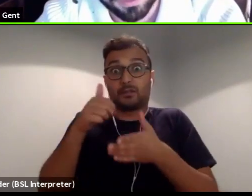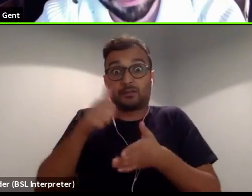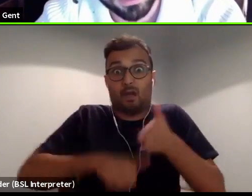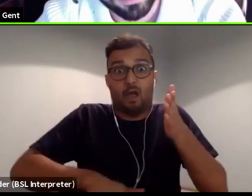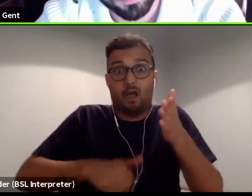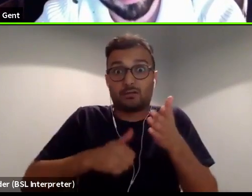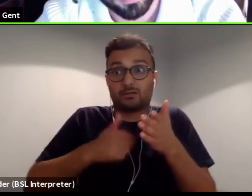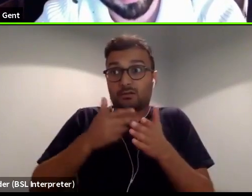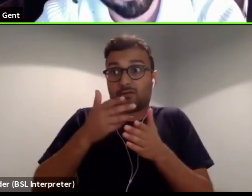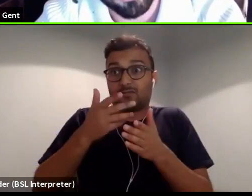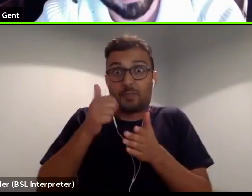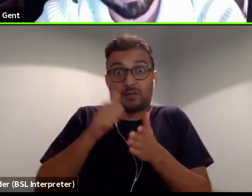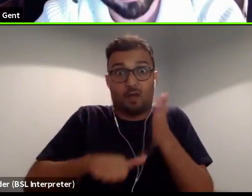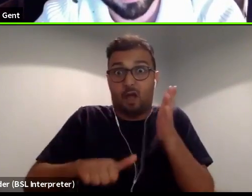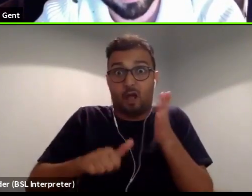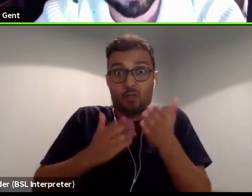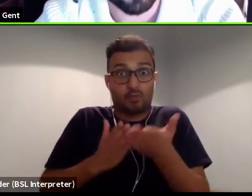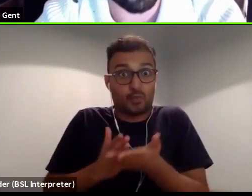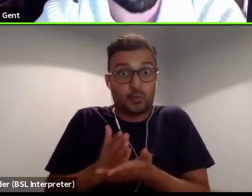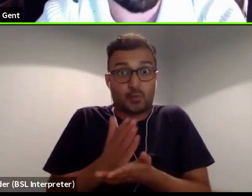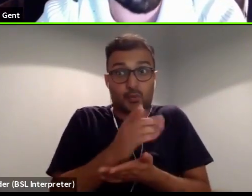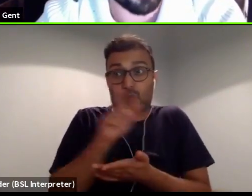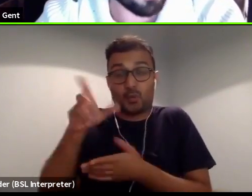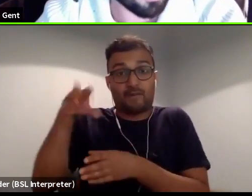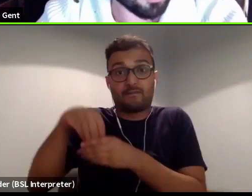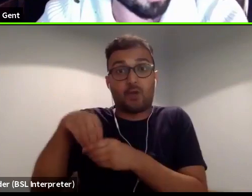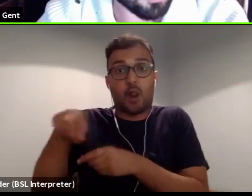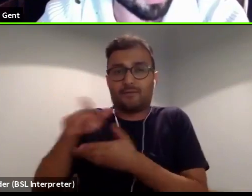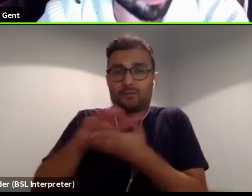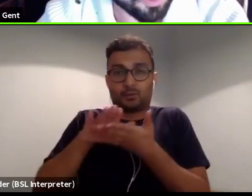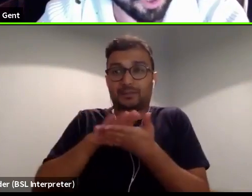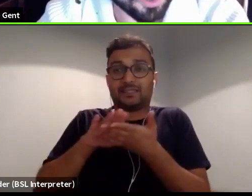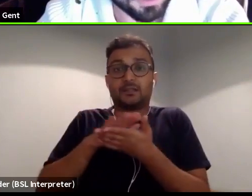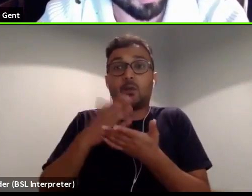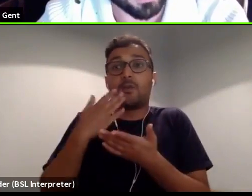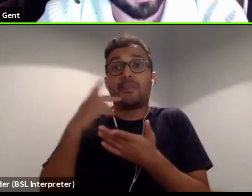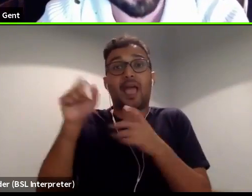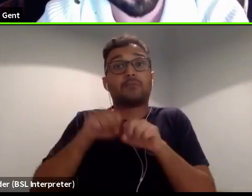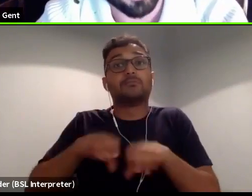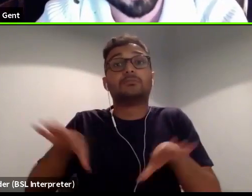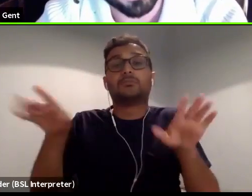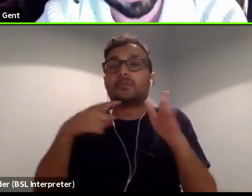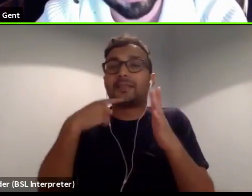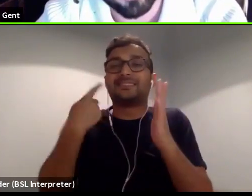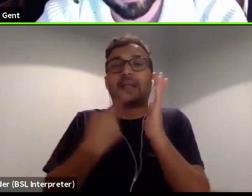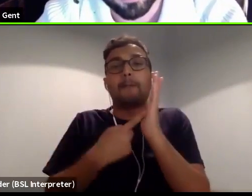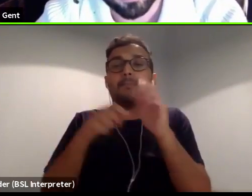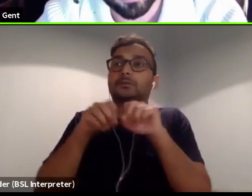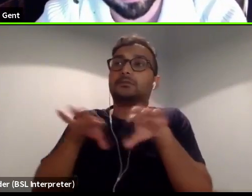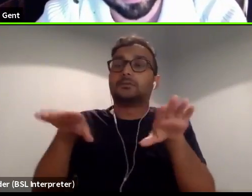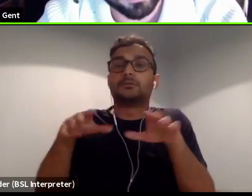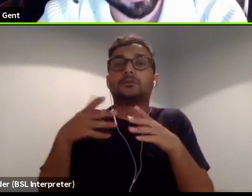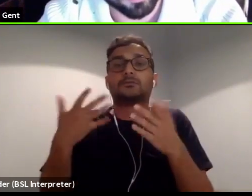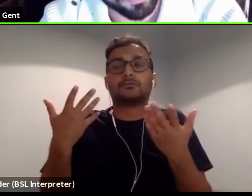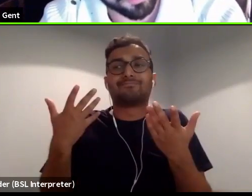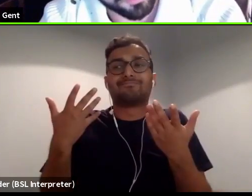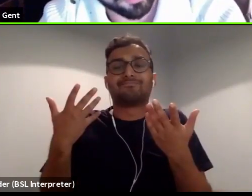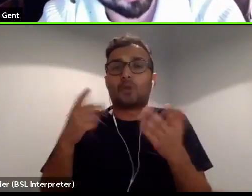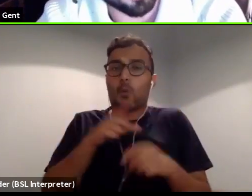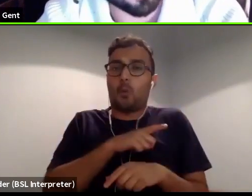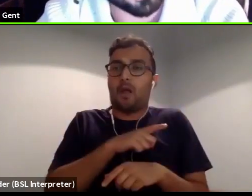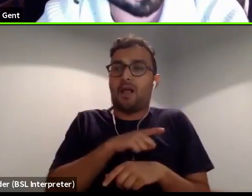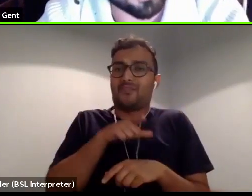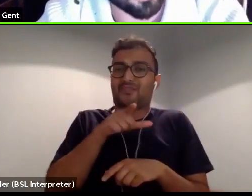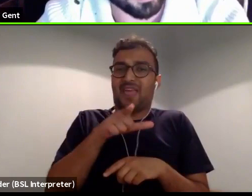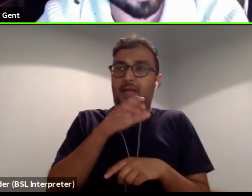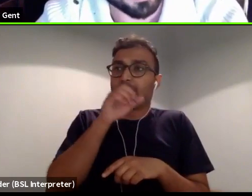the statement and the why that was reported, and why was it left until